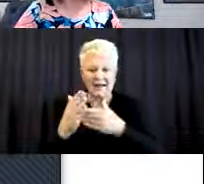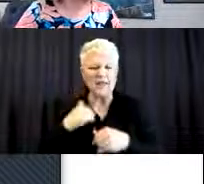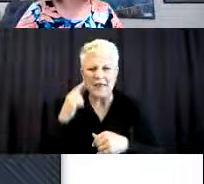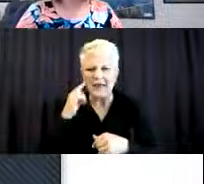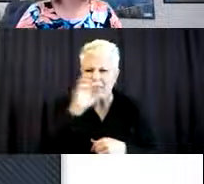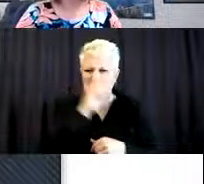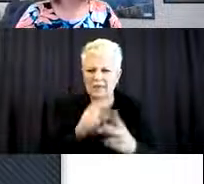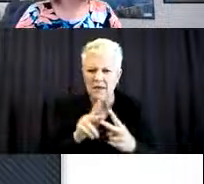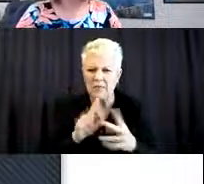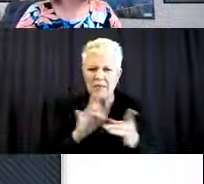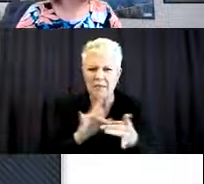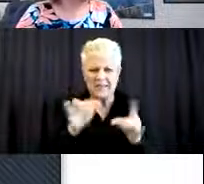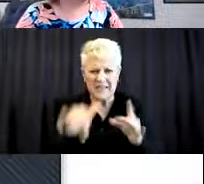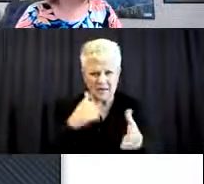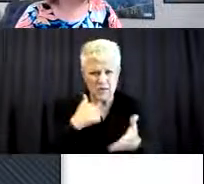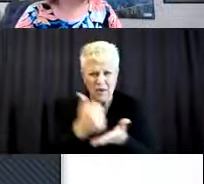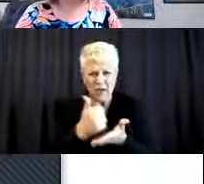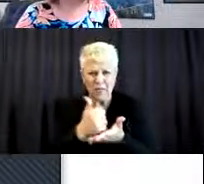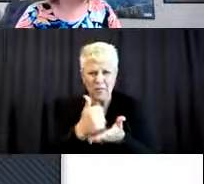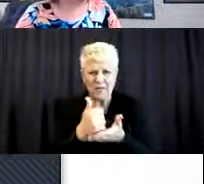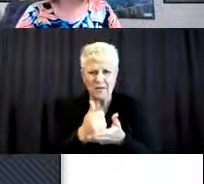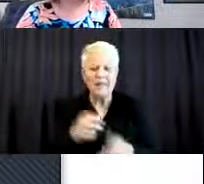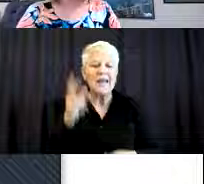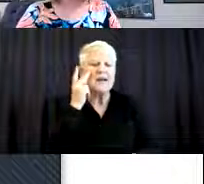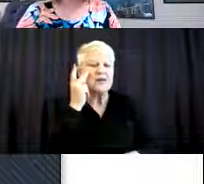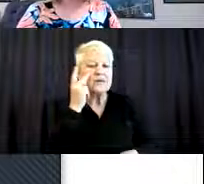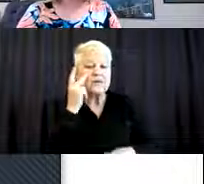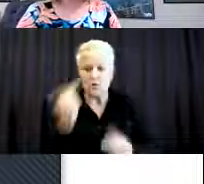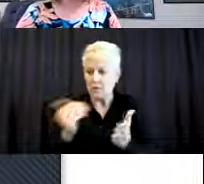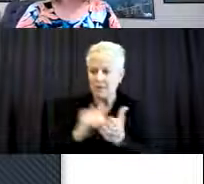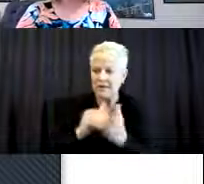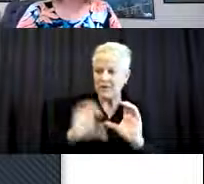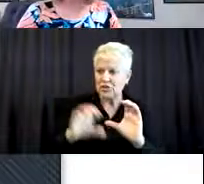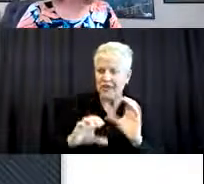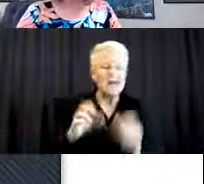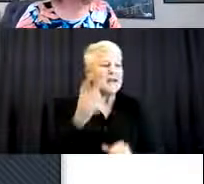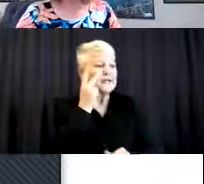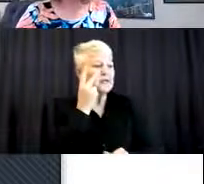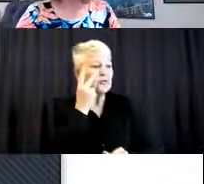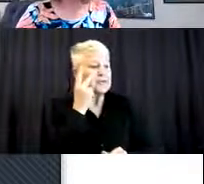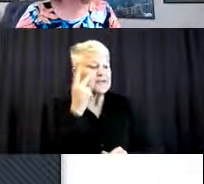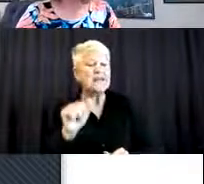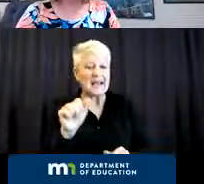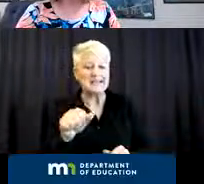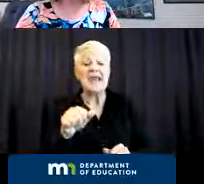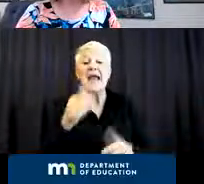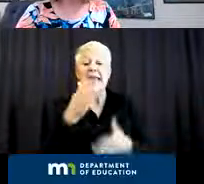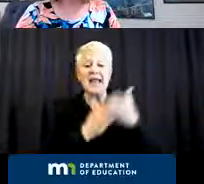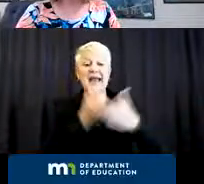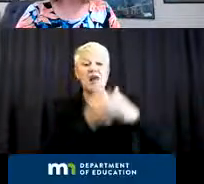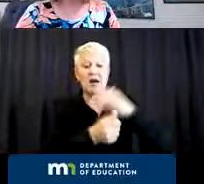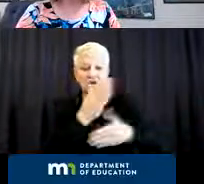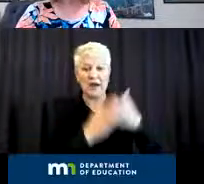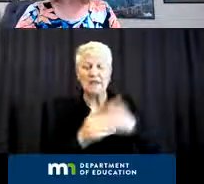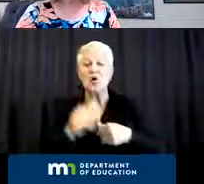missed a couple of them. Could you help Sure. repeat some of the chat Yep, comments? this is Kristen. Hand under hand,